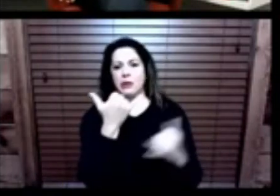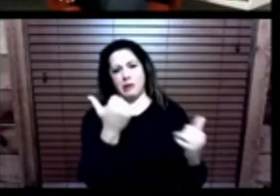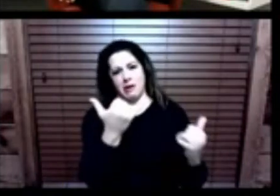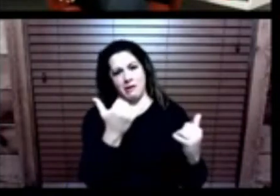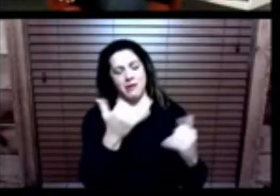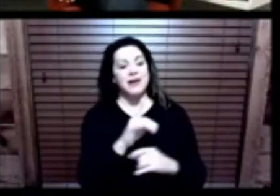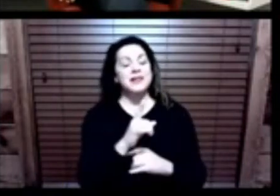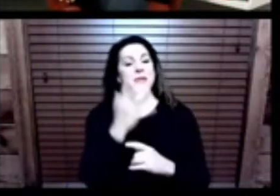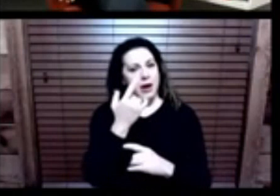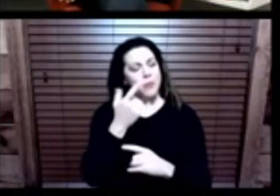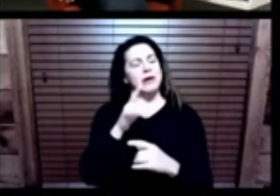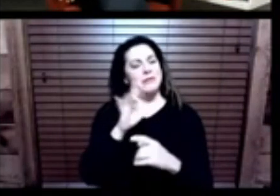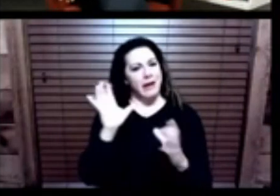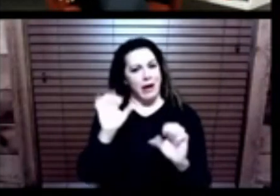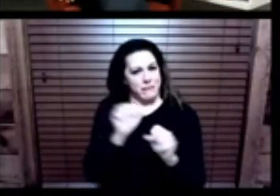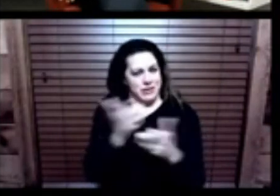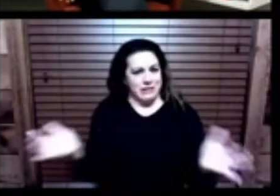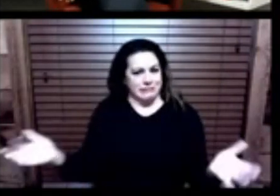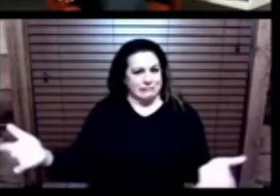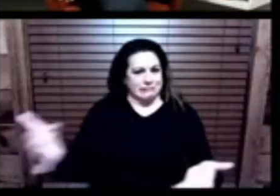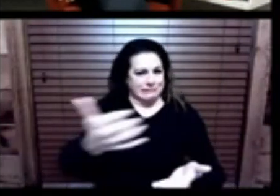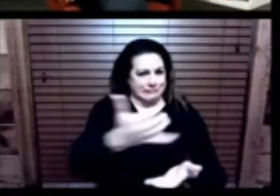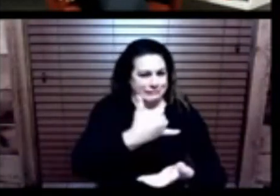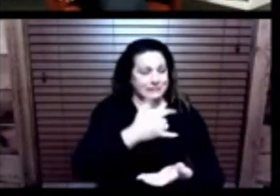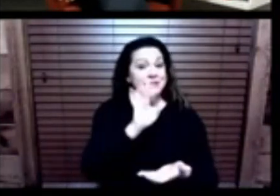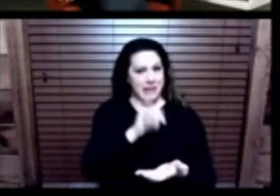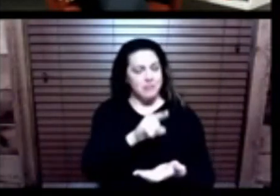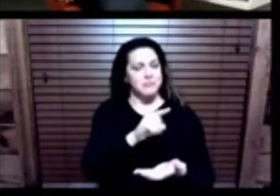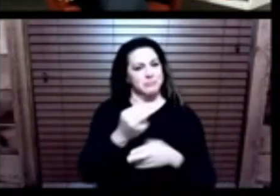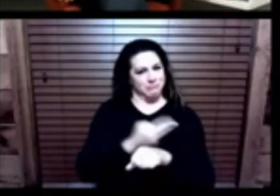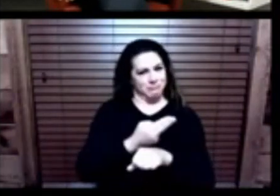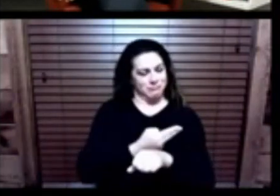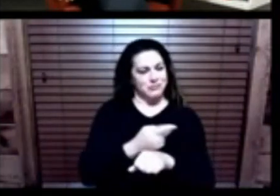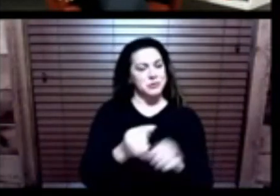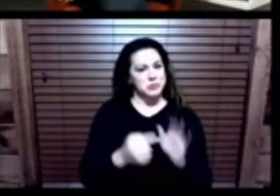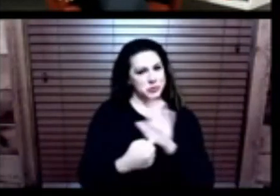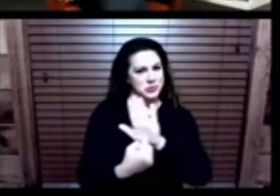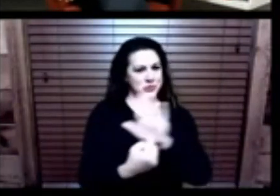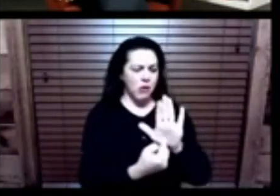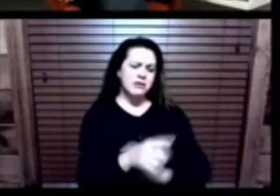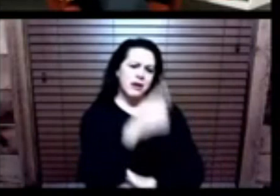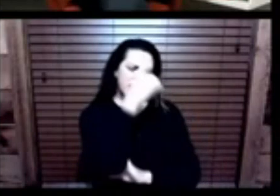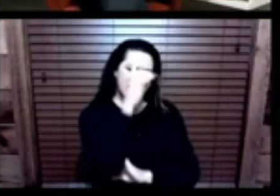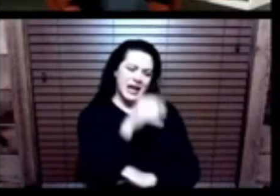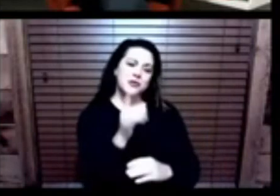for you today, we just happened to pull that one out because it actually looked kind of